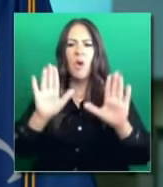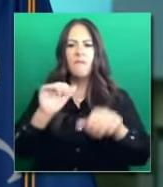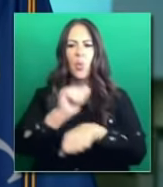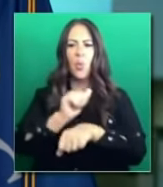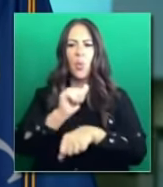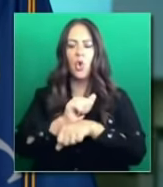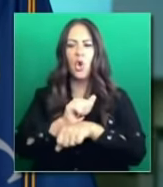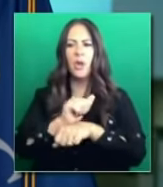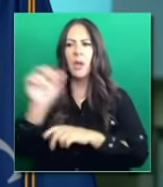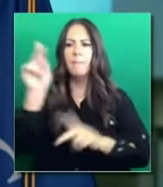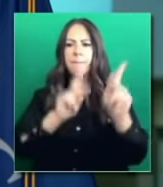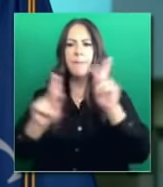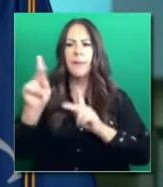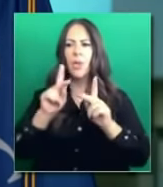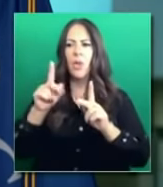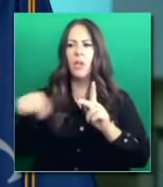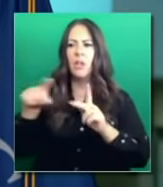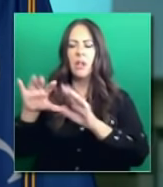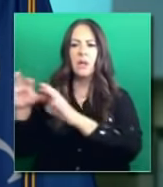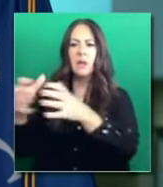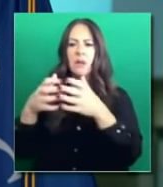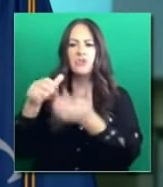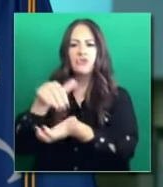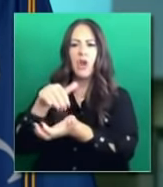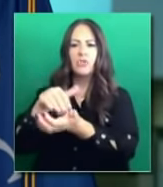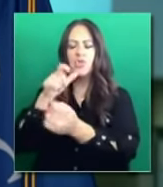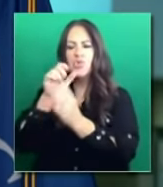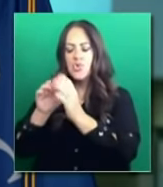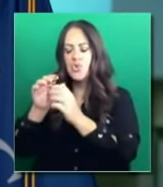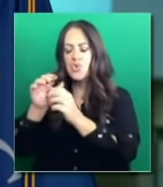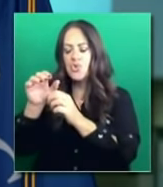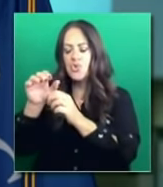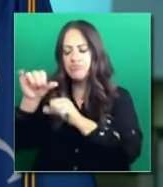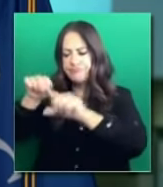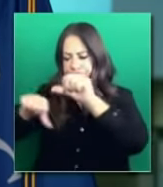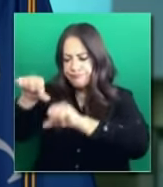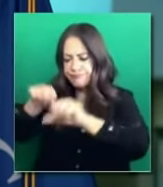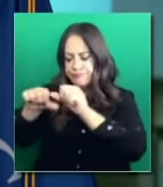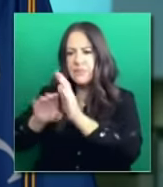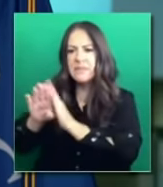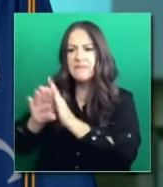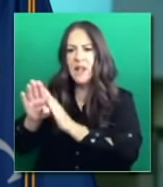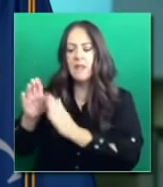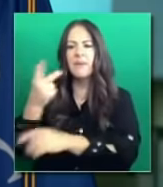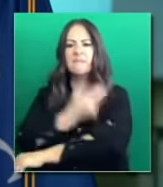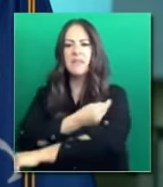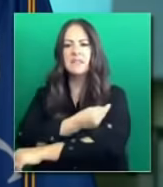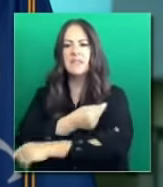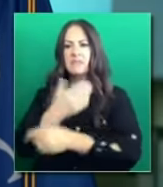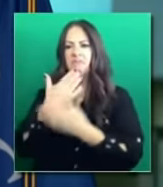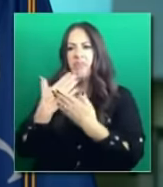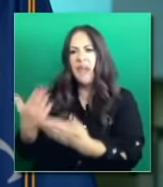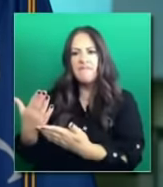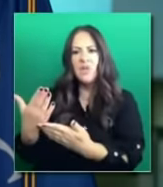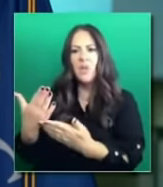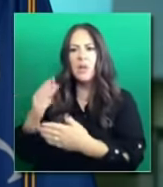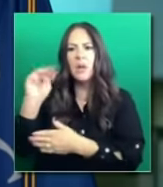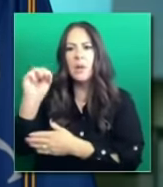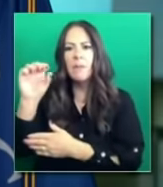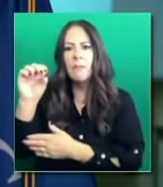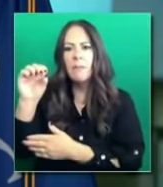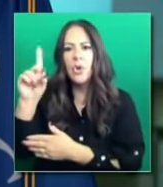Operation Warp Speed, was able to develop safe vaccines that are as effective as these vaccines appear to be, particularly Moderna and Pfizer, and many,